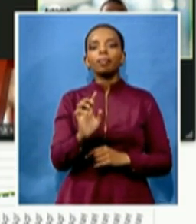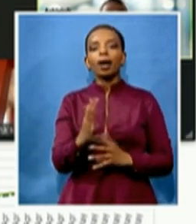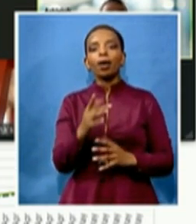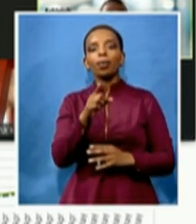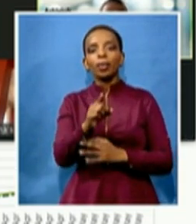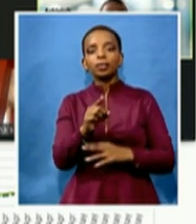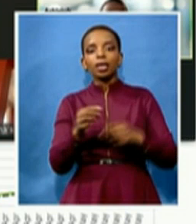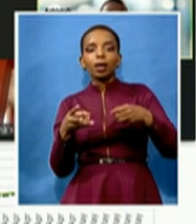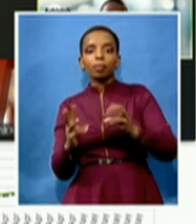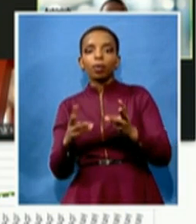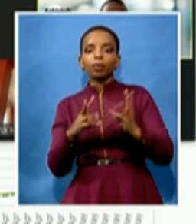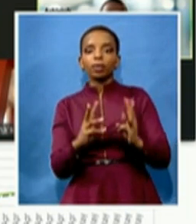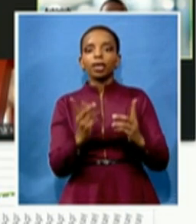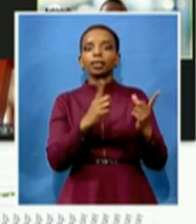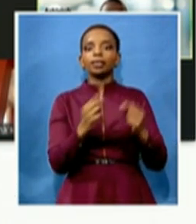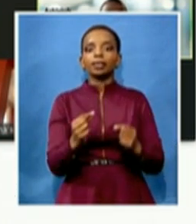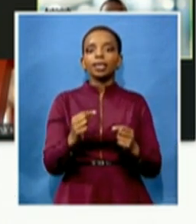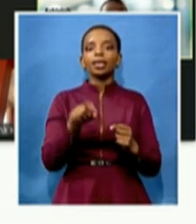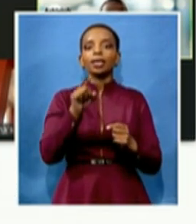have to this point.